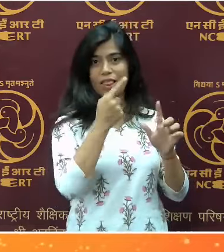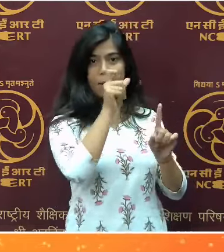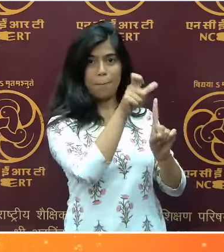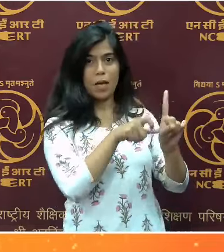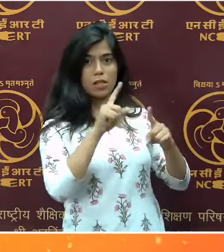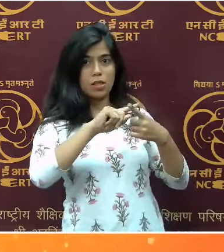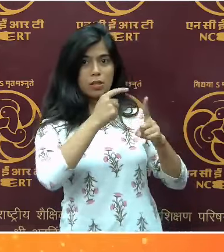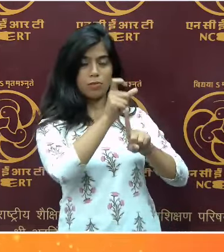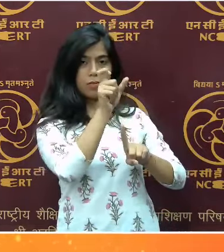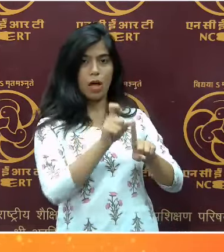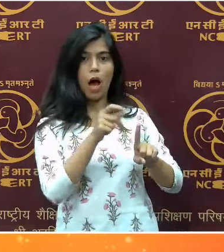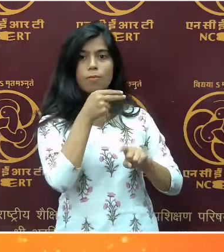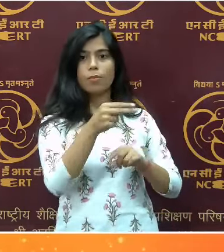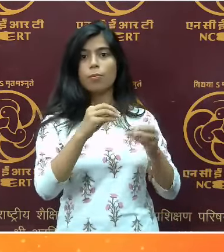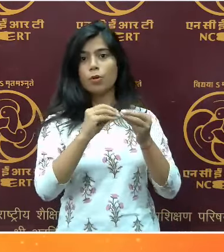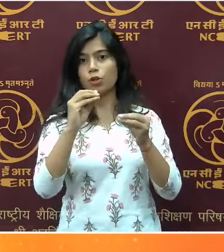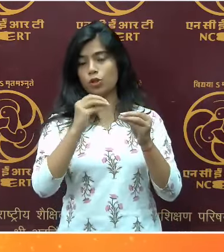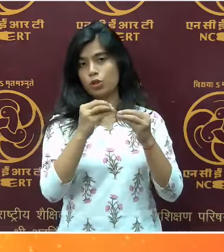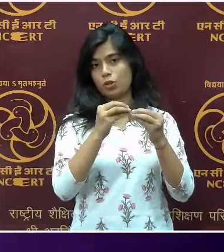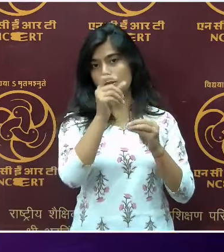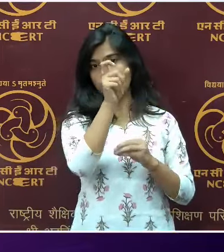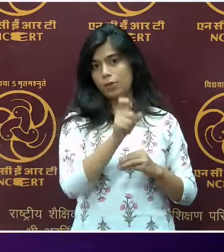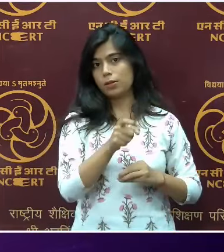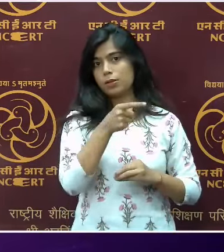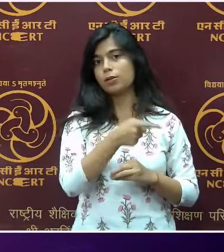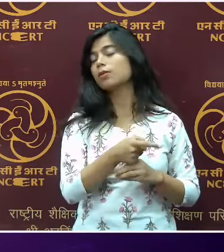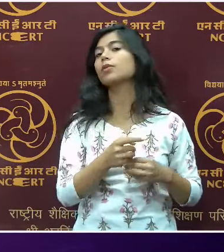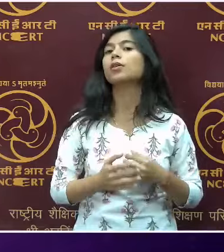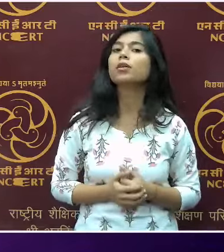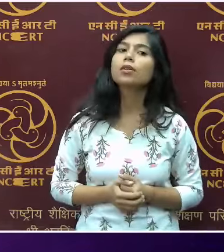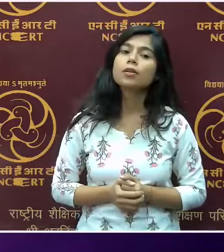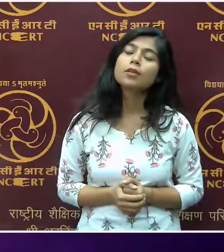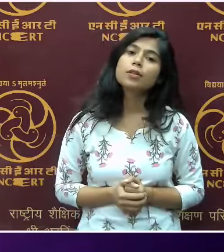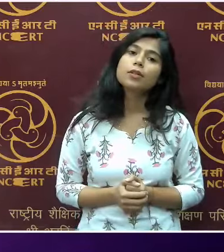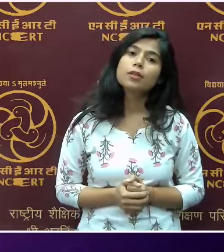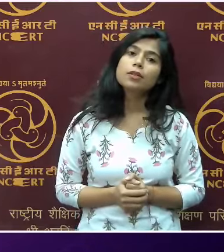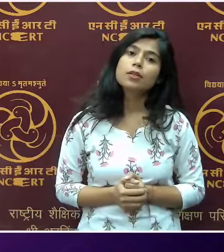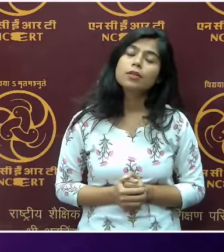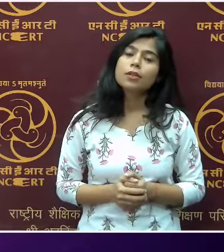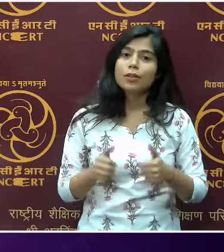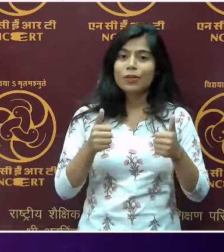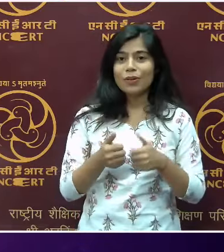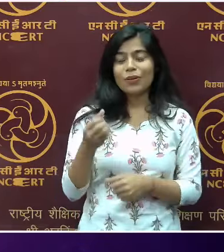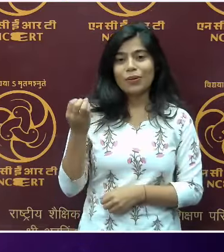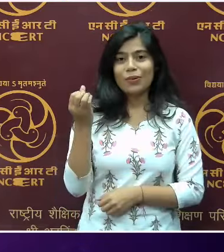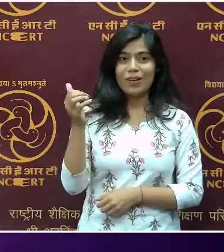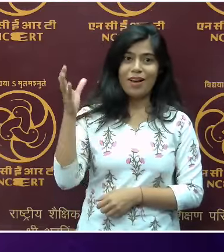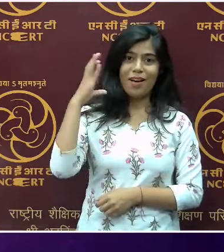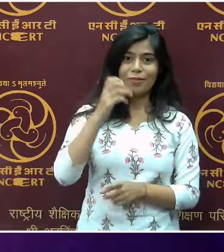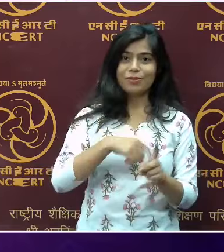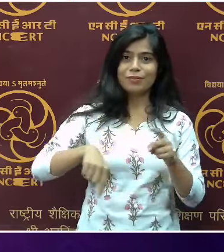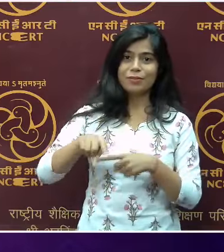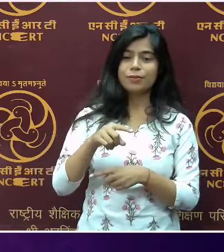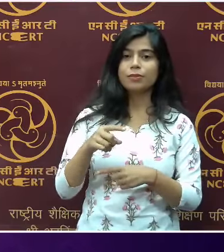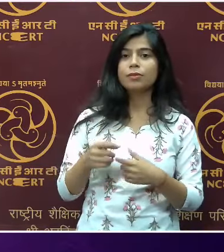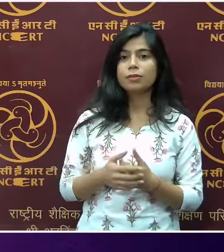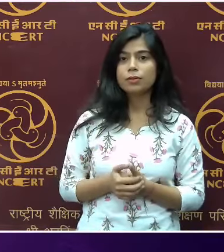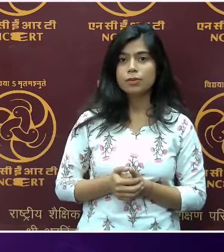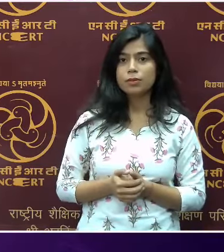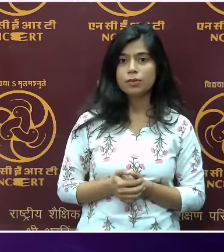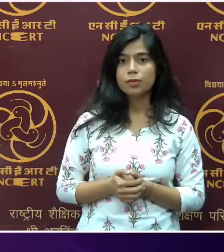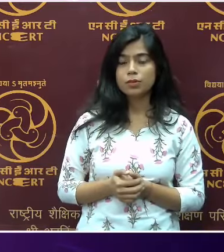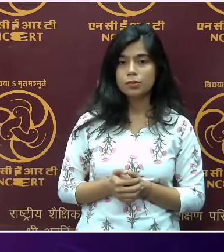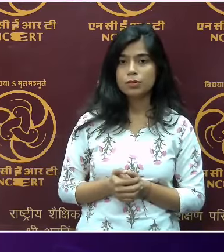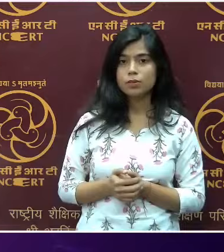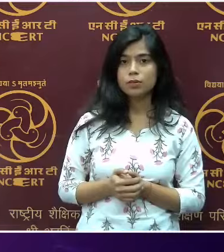what content you have for our learners, sir. Please tell us. Okay. Good evening to all. In this session, we are